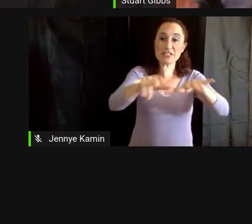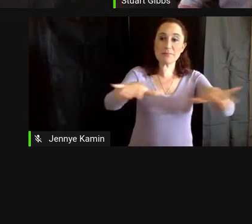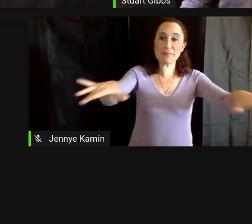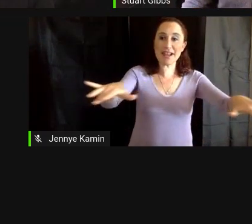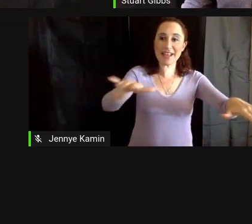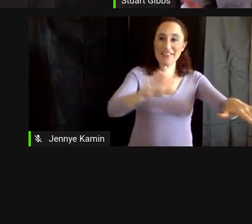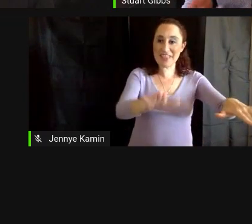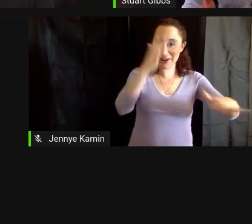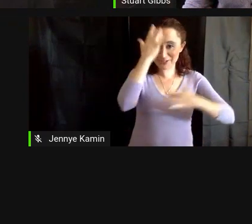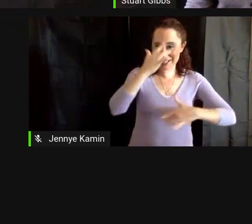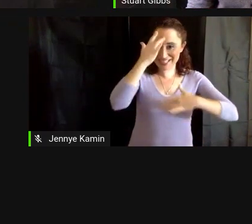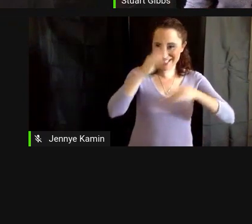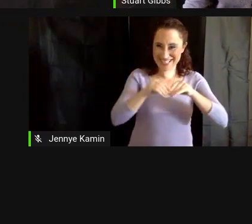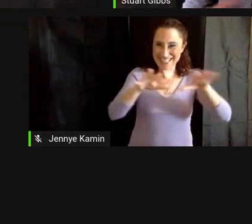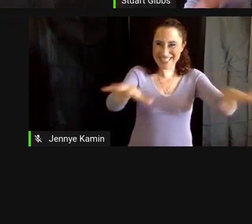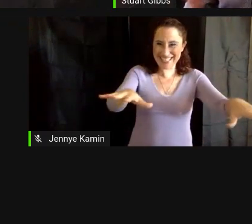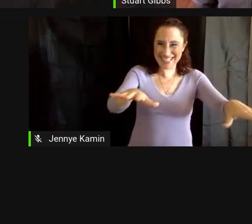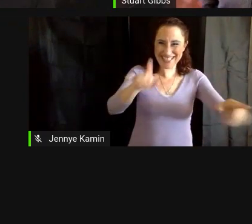disease